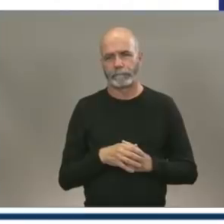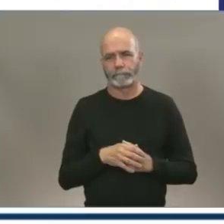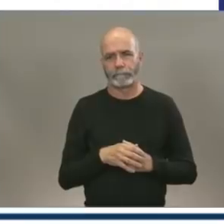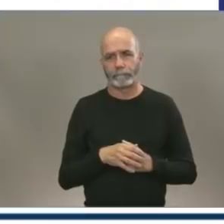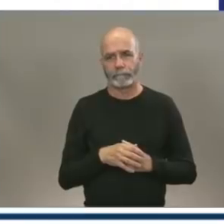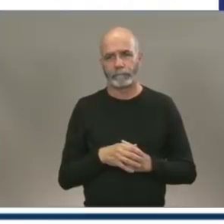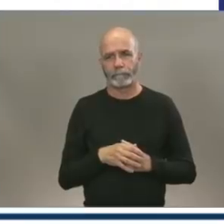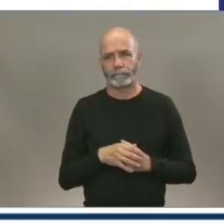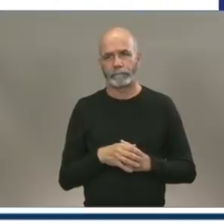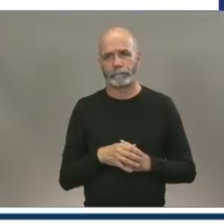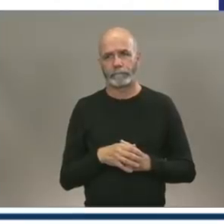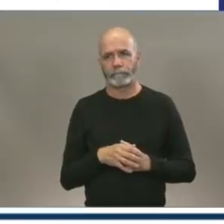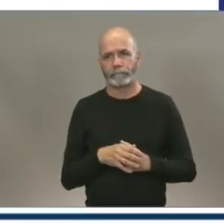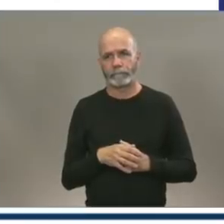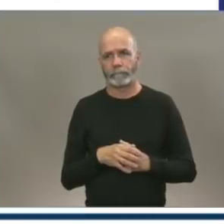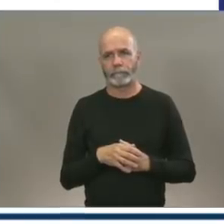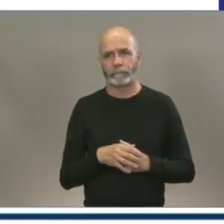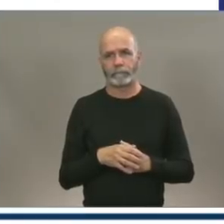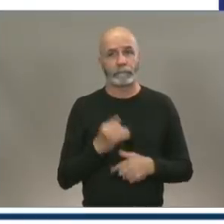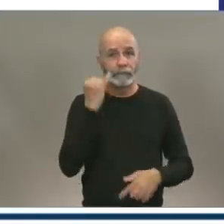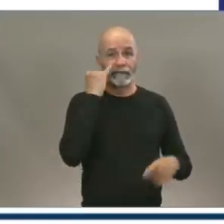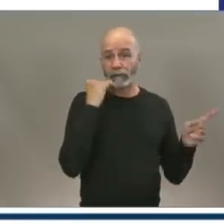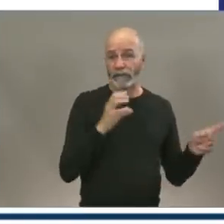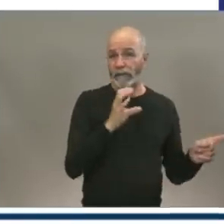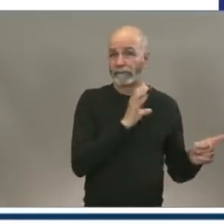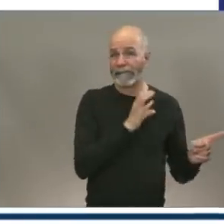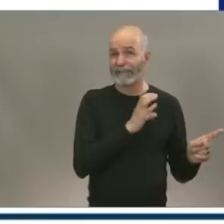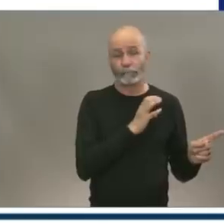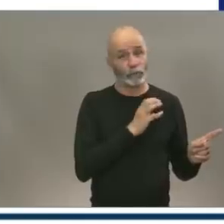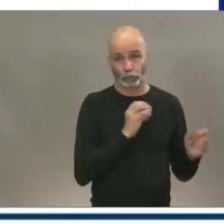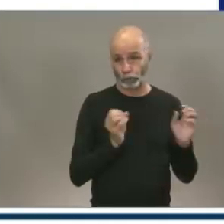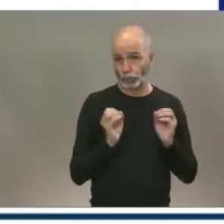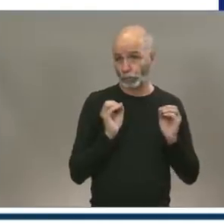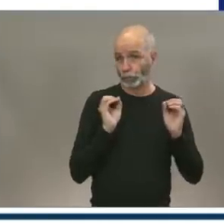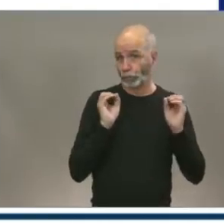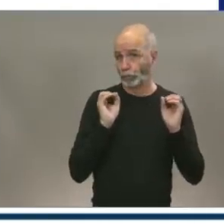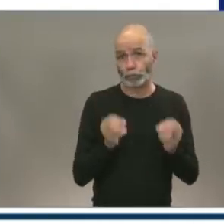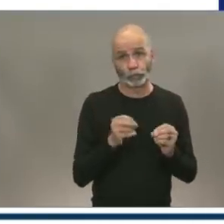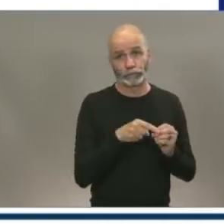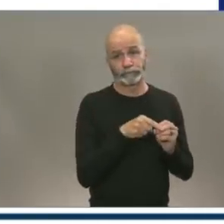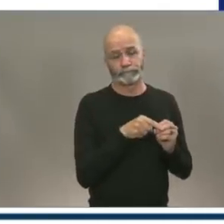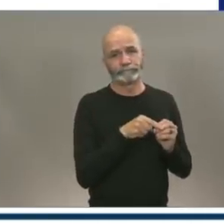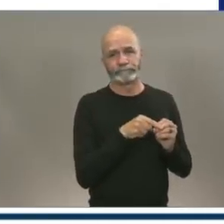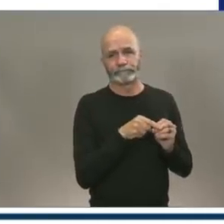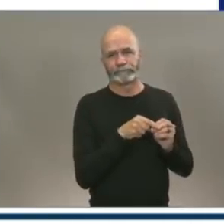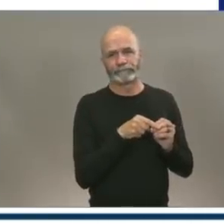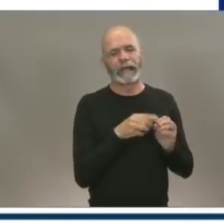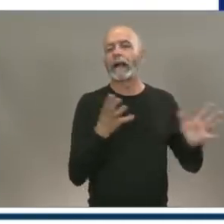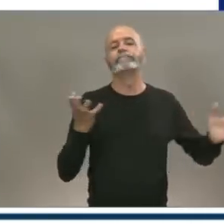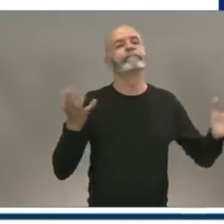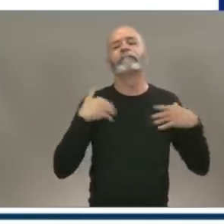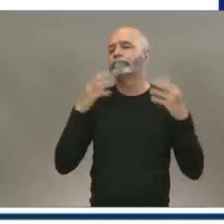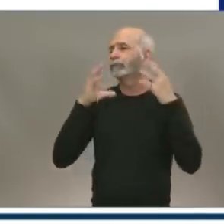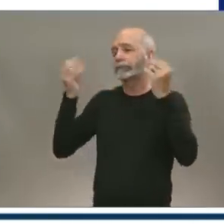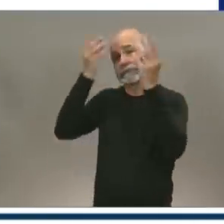Department's non-action? Not specifically right now. I mean, I don't have enough information on that, and